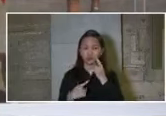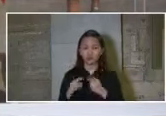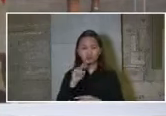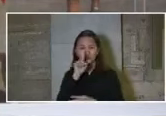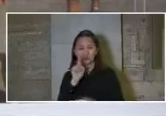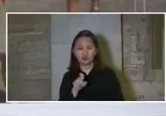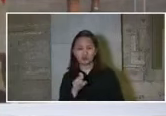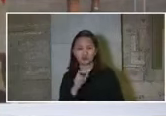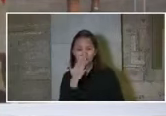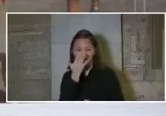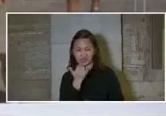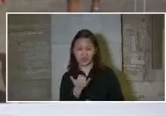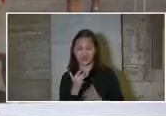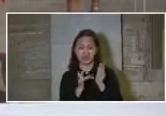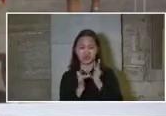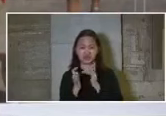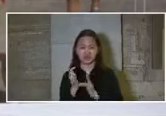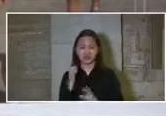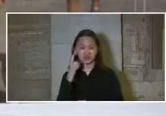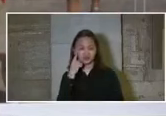Bakit umiyak si Jesus?